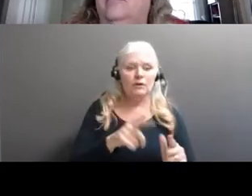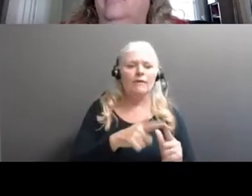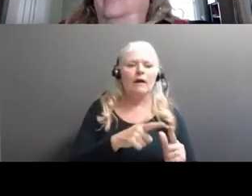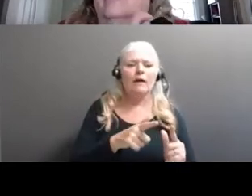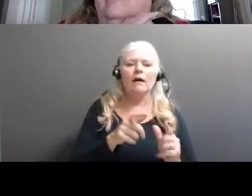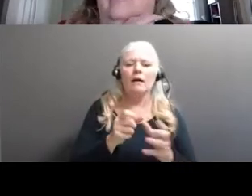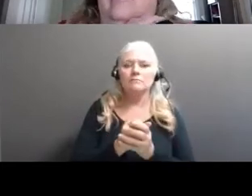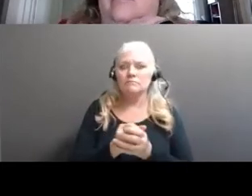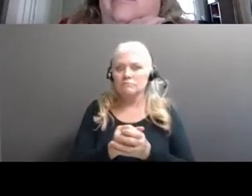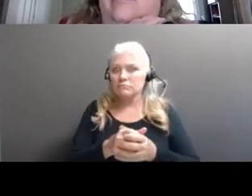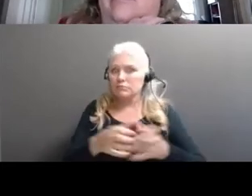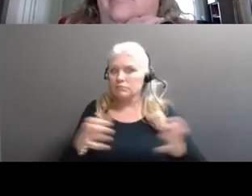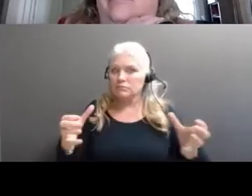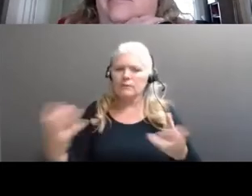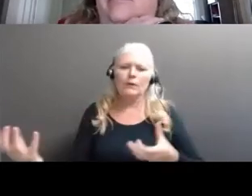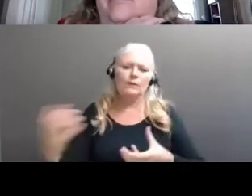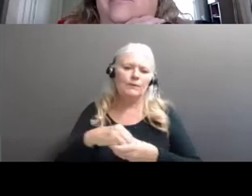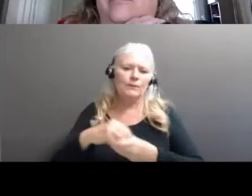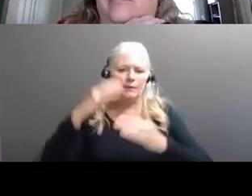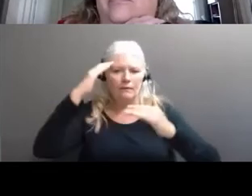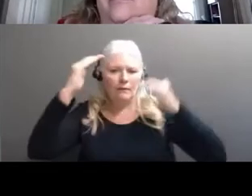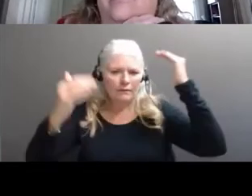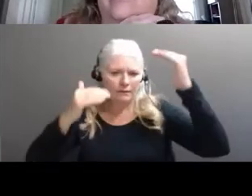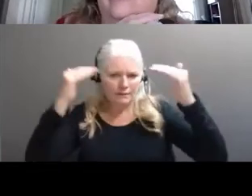they started to pilot that